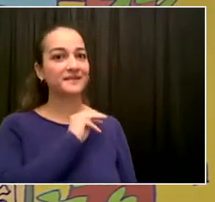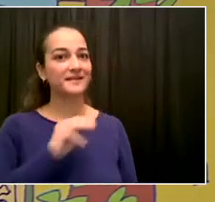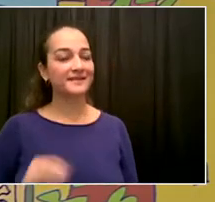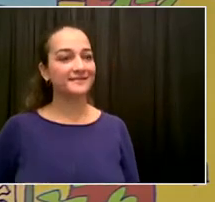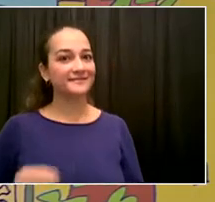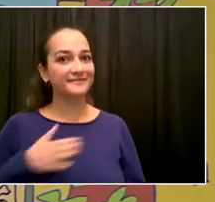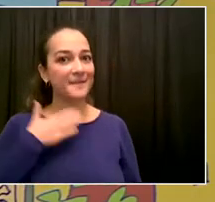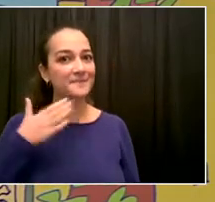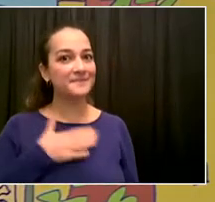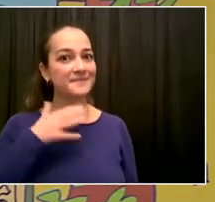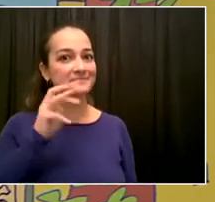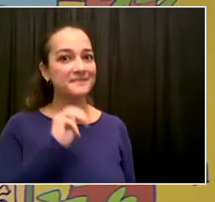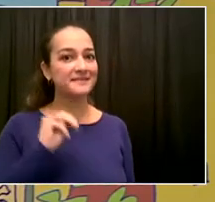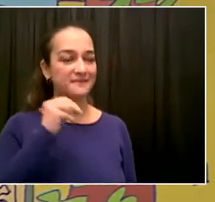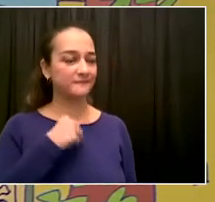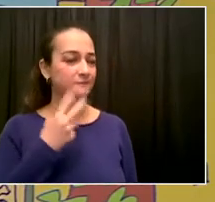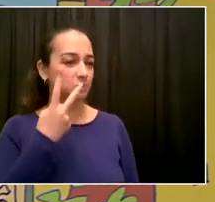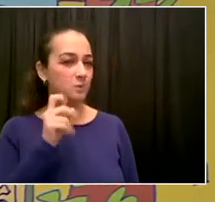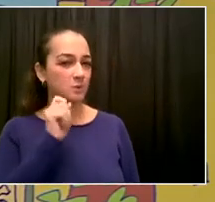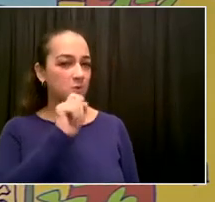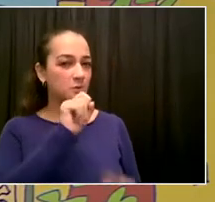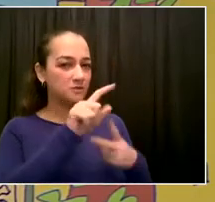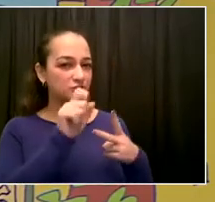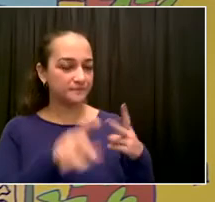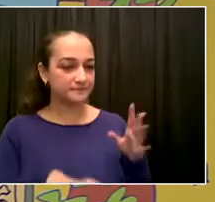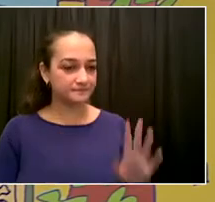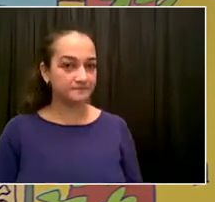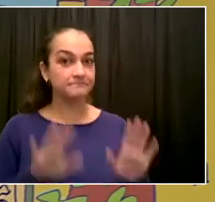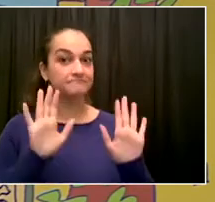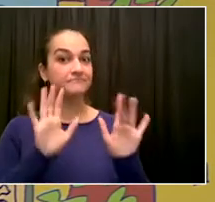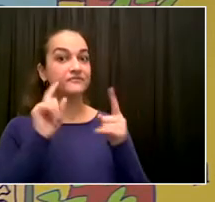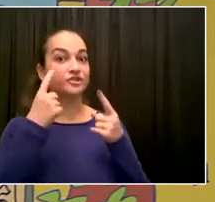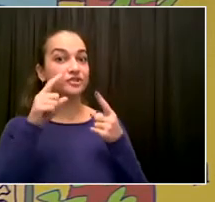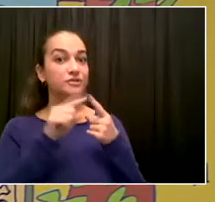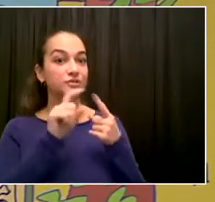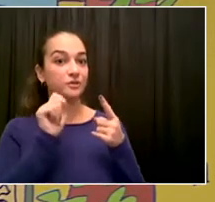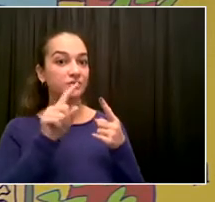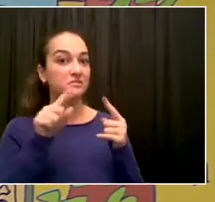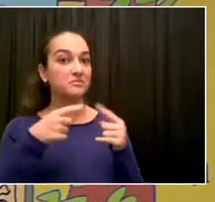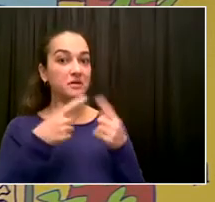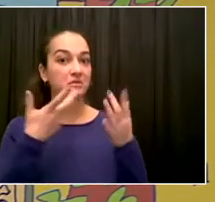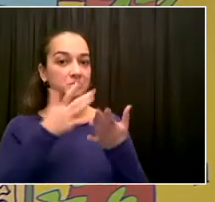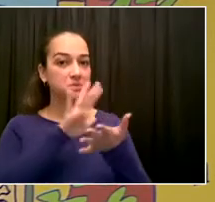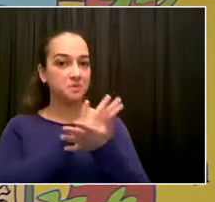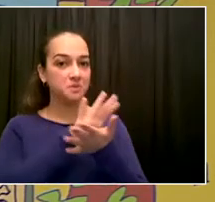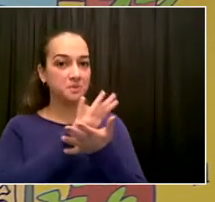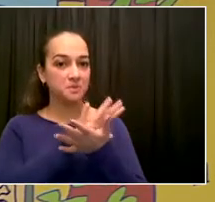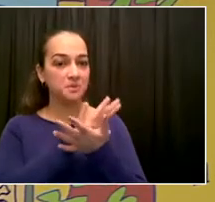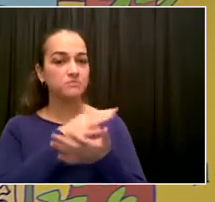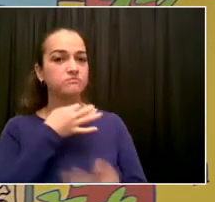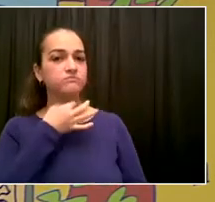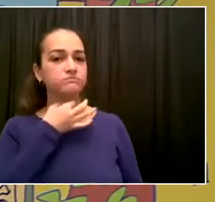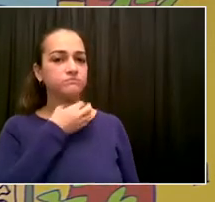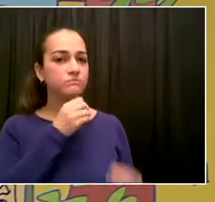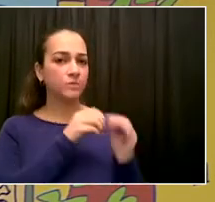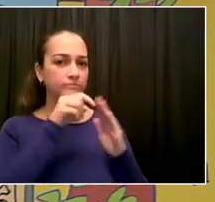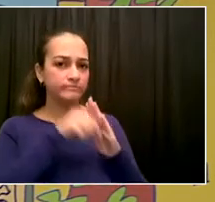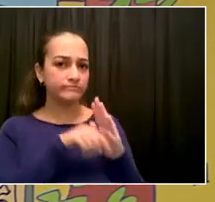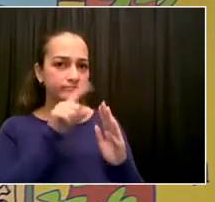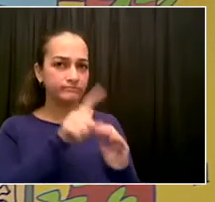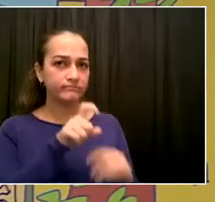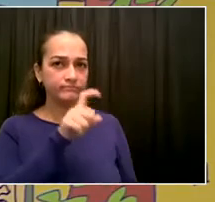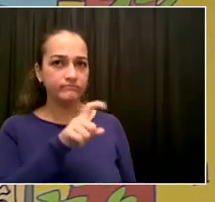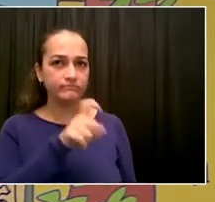or scanning in schools. There were 3 guns recovered from students last week, some of those at buildings with